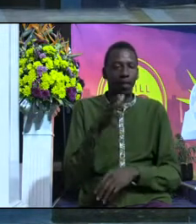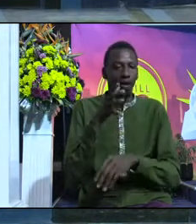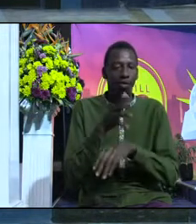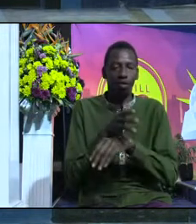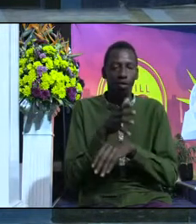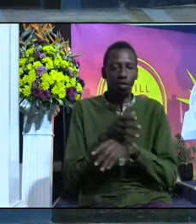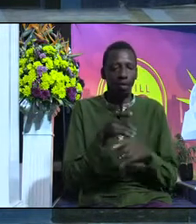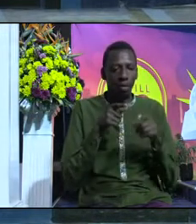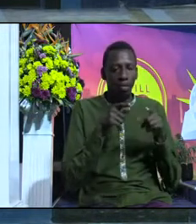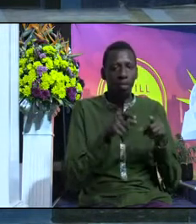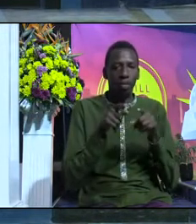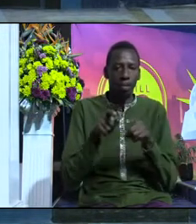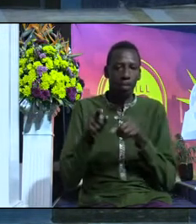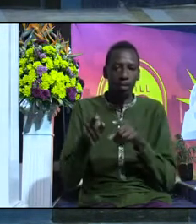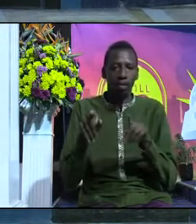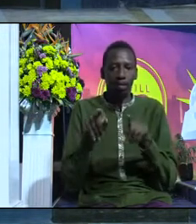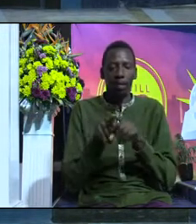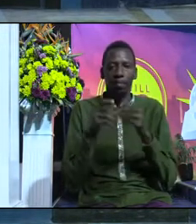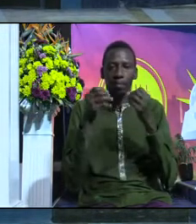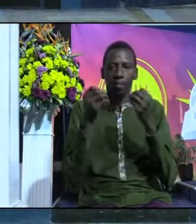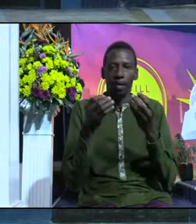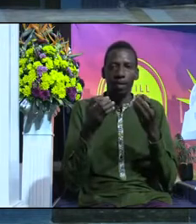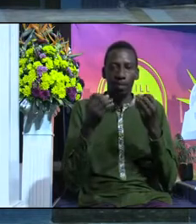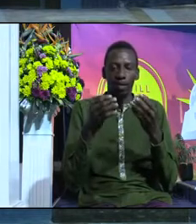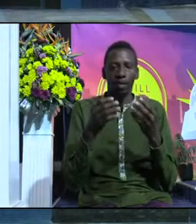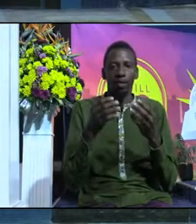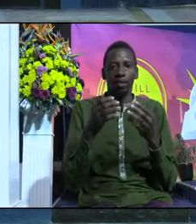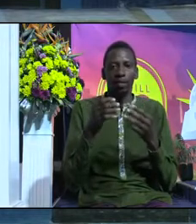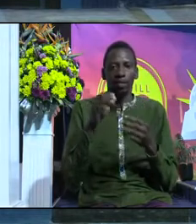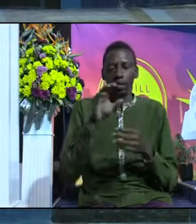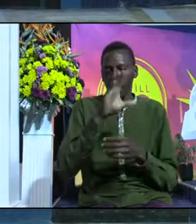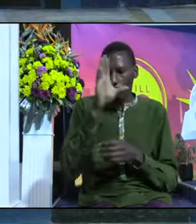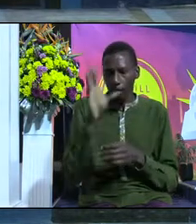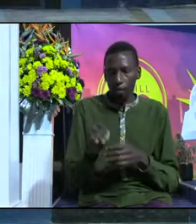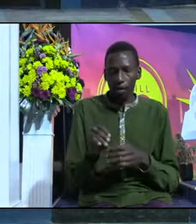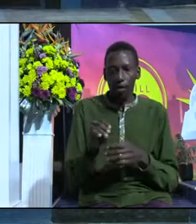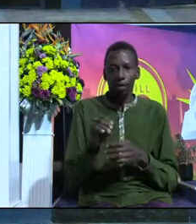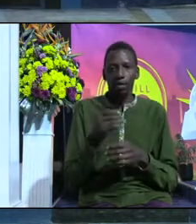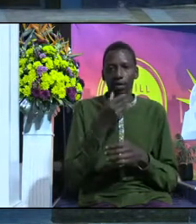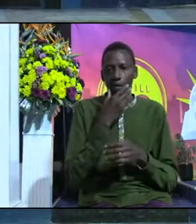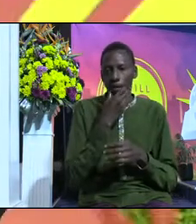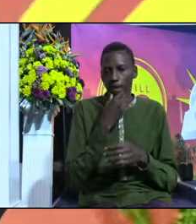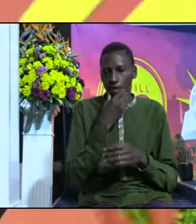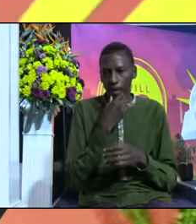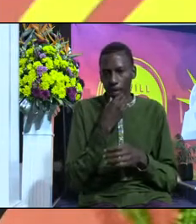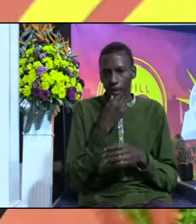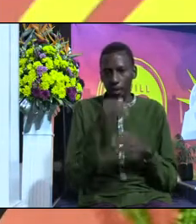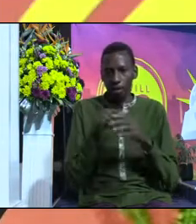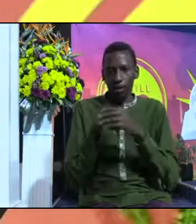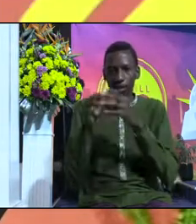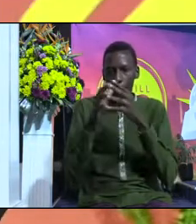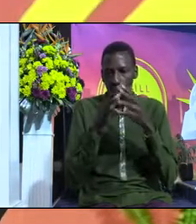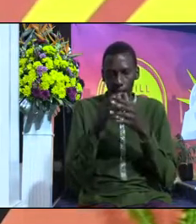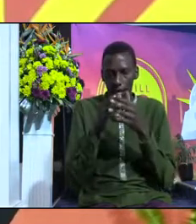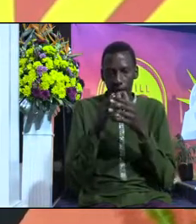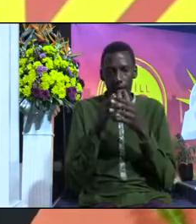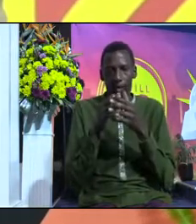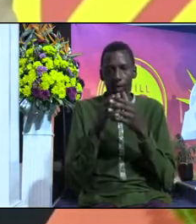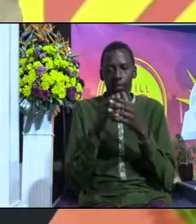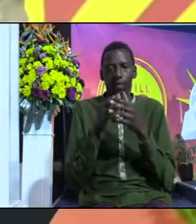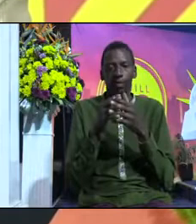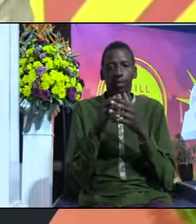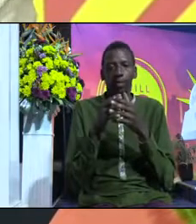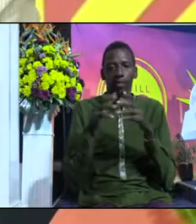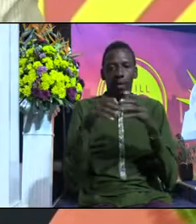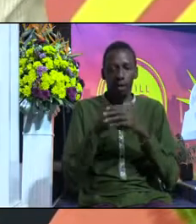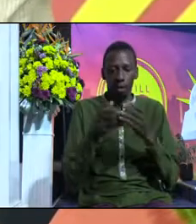in the U.S. and here on the continent. He was lied on with the cards stacked against him and false